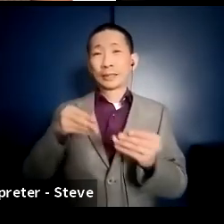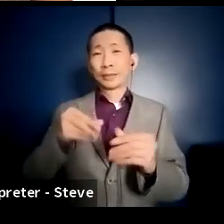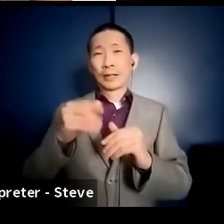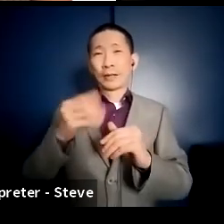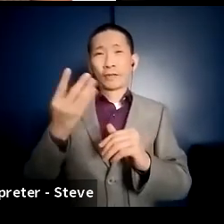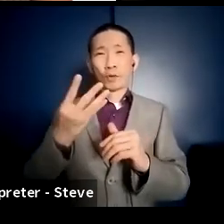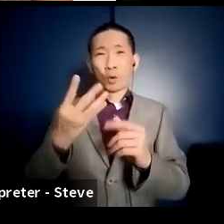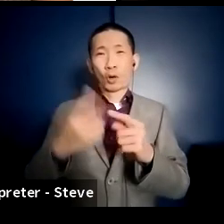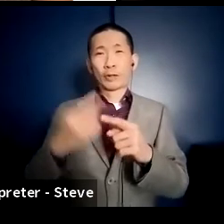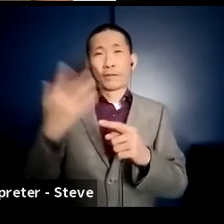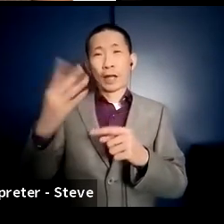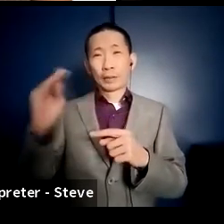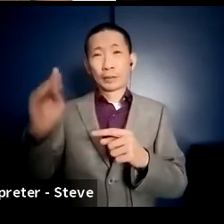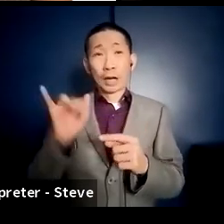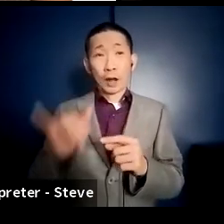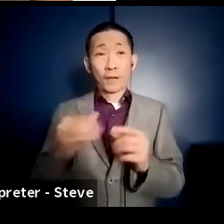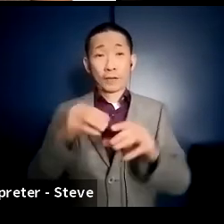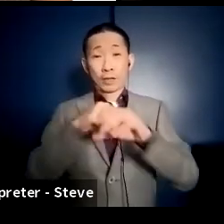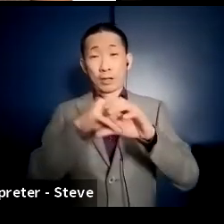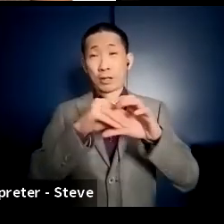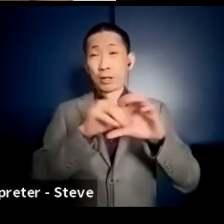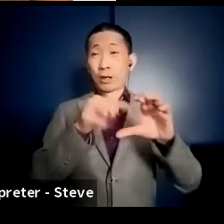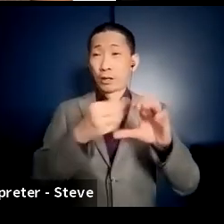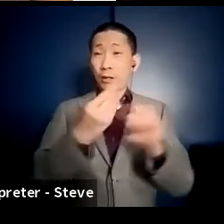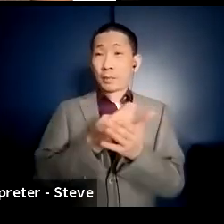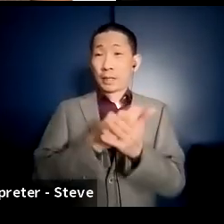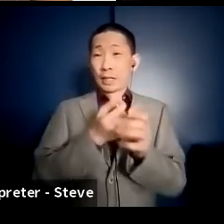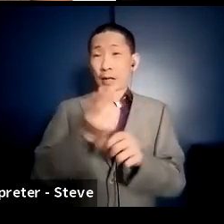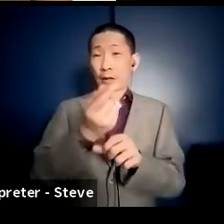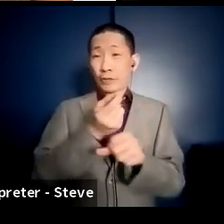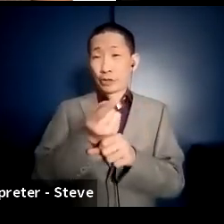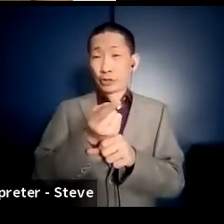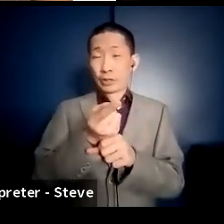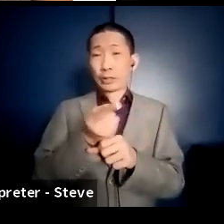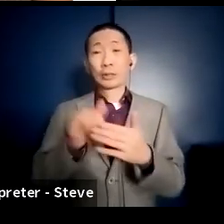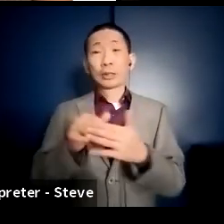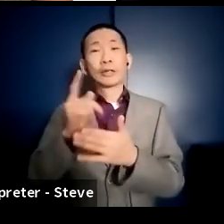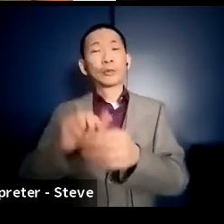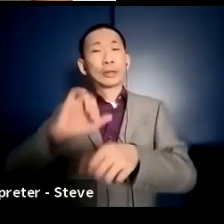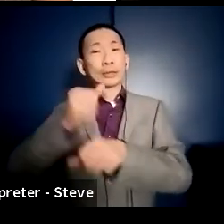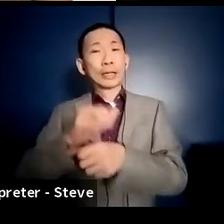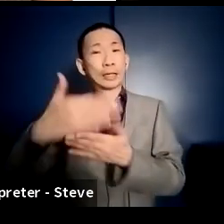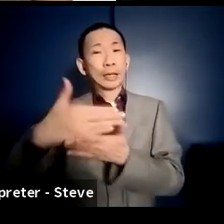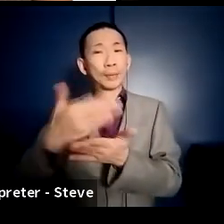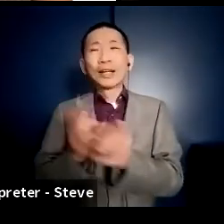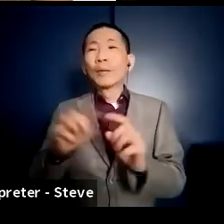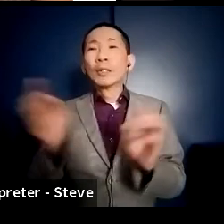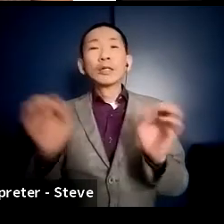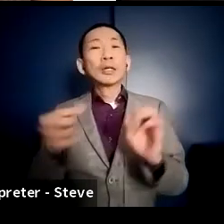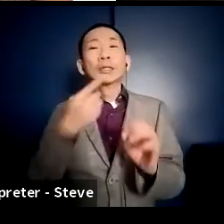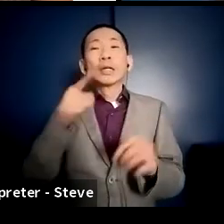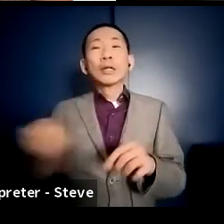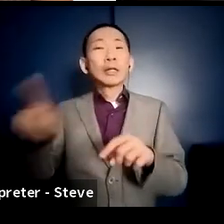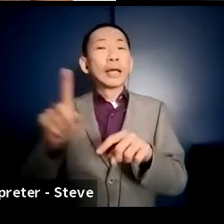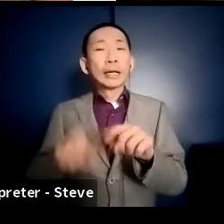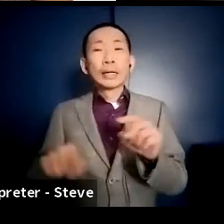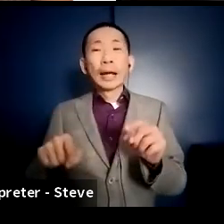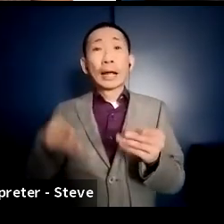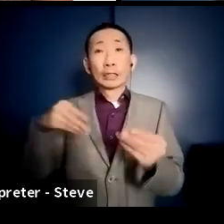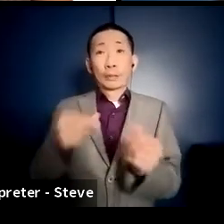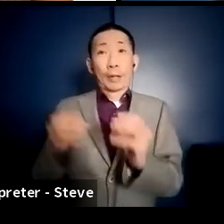their corpus every year, so that is like what sets their budget. But there's nothing that says they can't spend more than